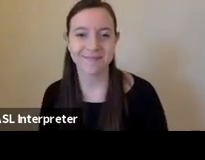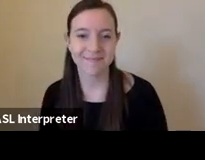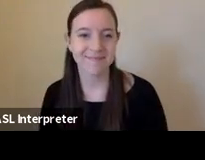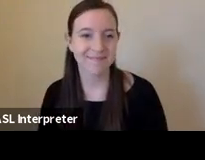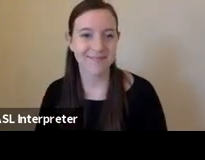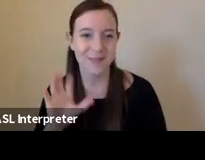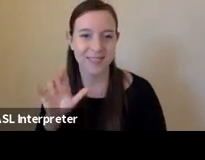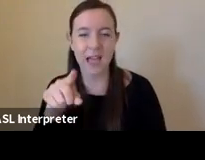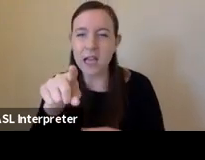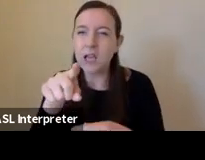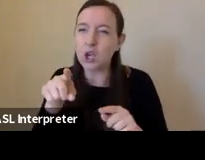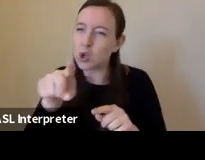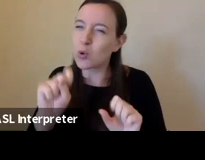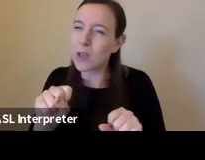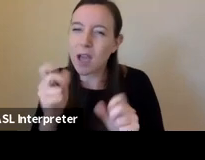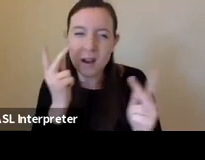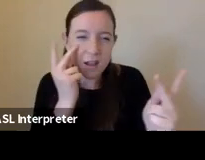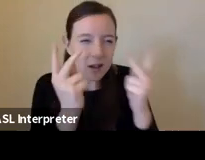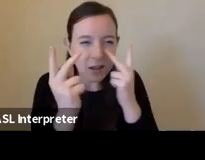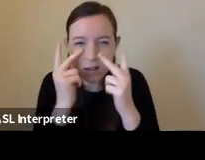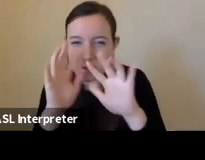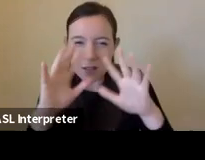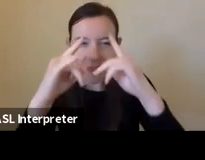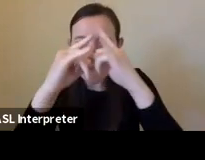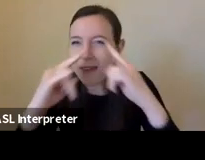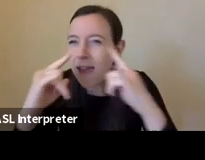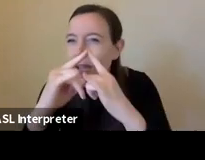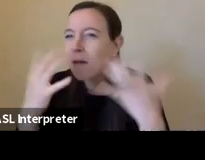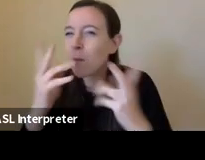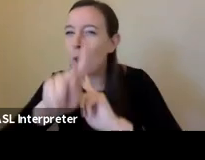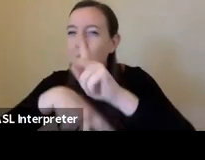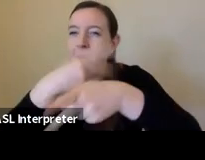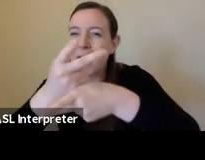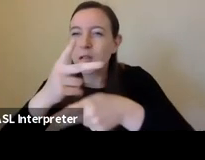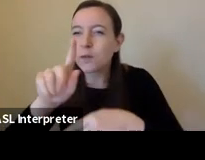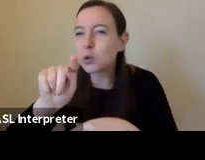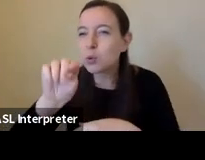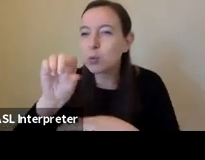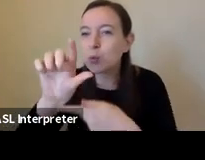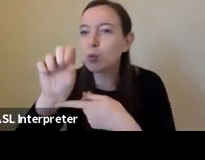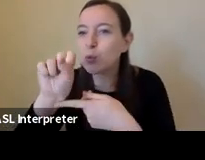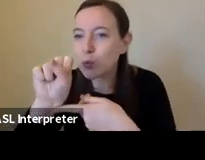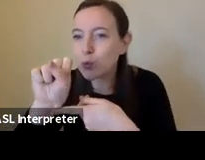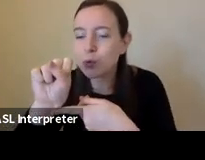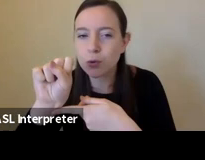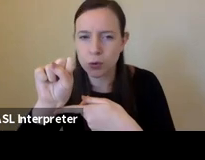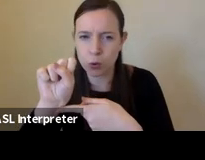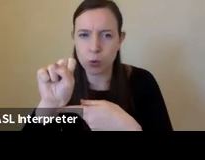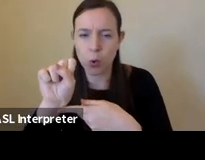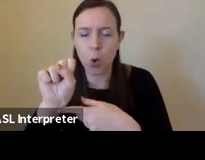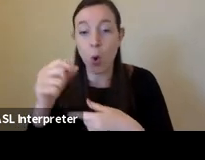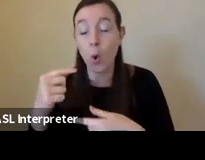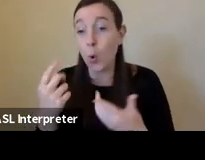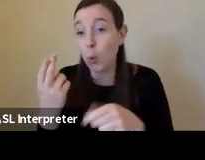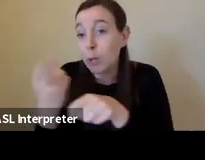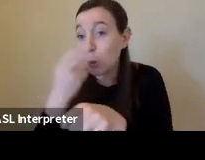you can get a poles. sense of the camp and the tools. Mm-hmm. And the tools out there. So those what we used to